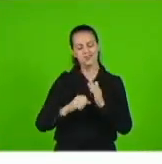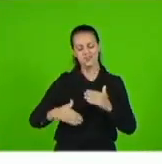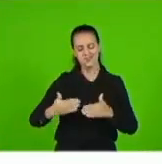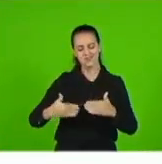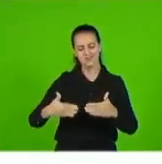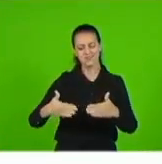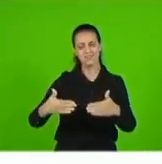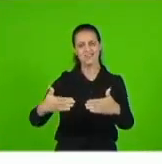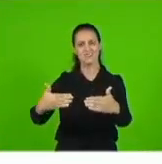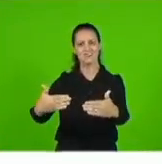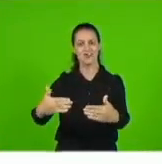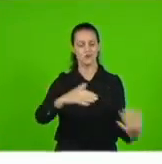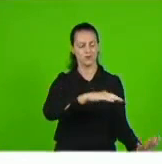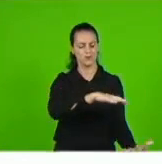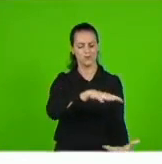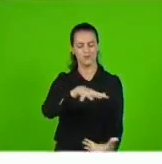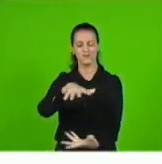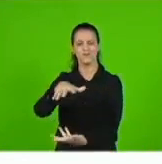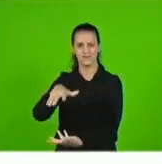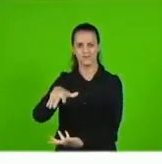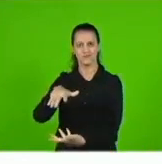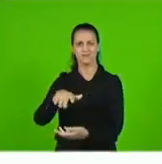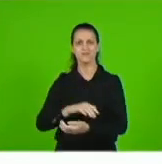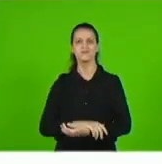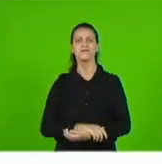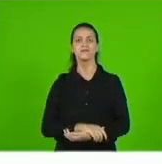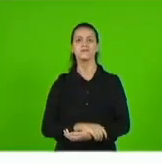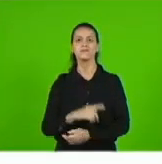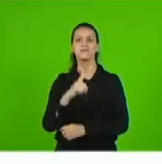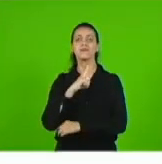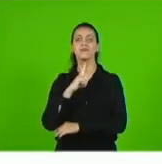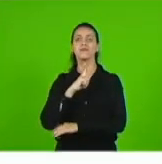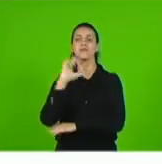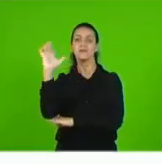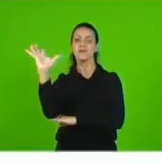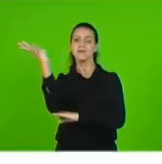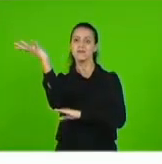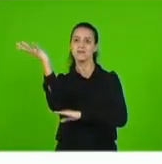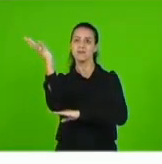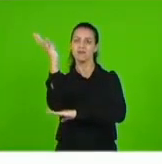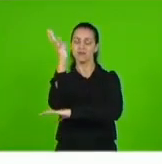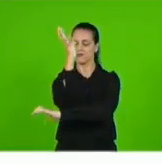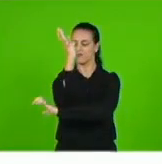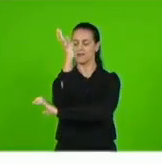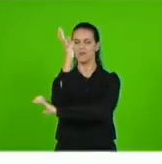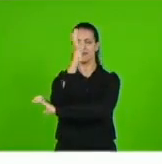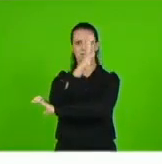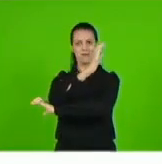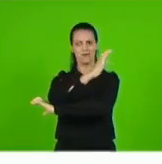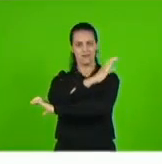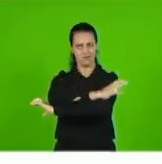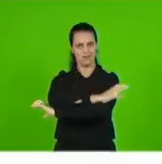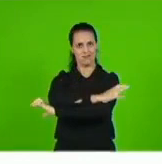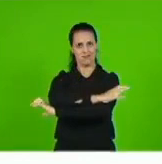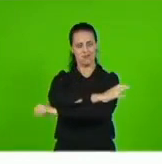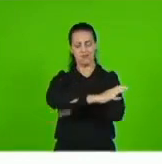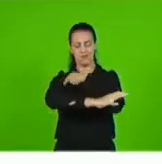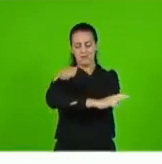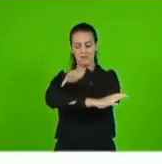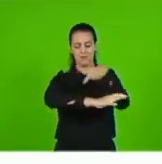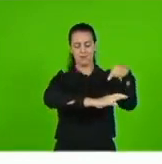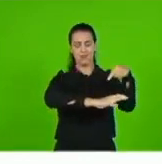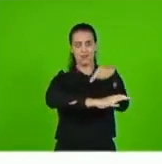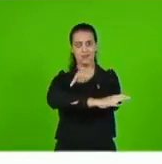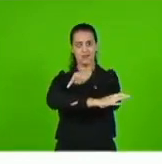of God throughout the centuries for all nations. We see on the top half a fig